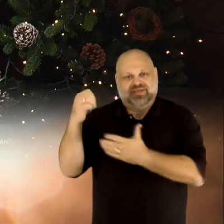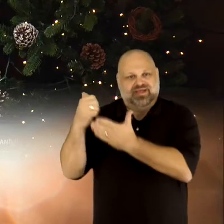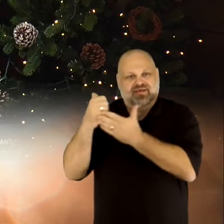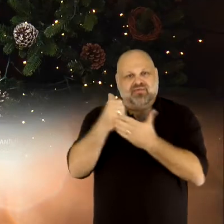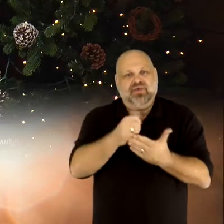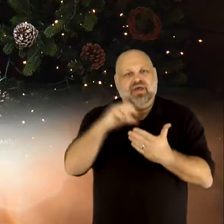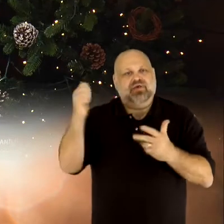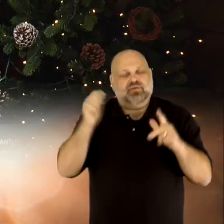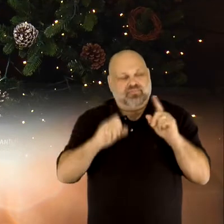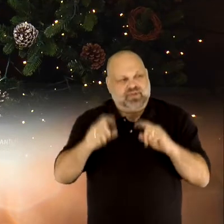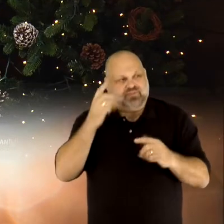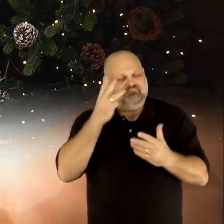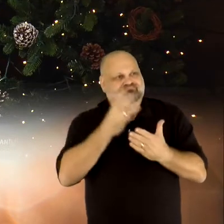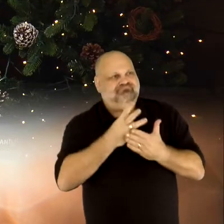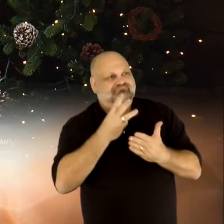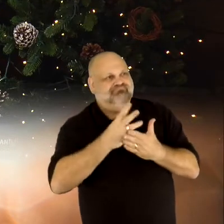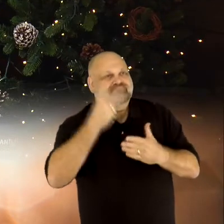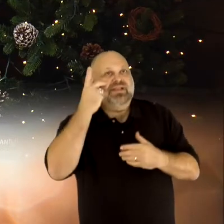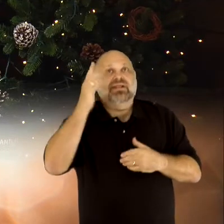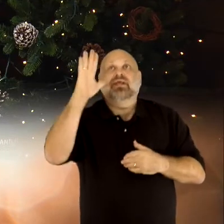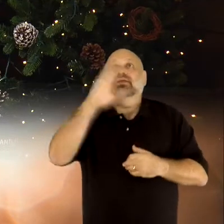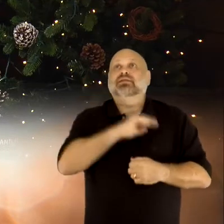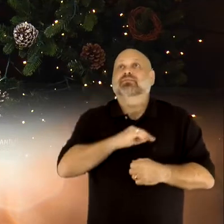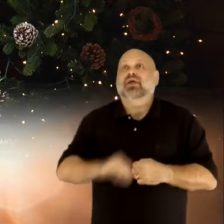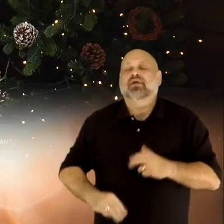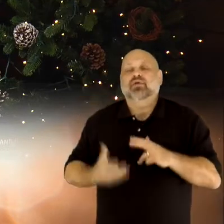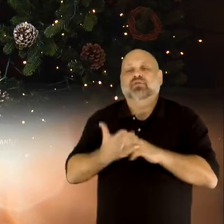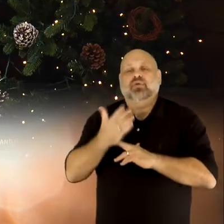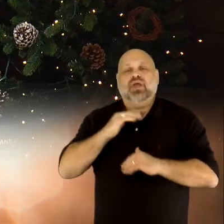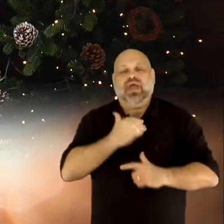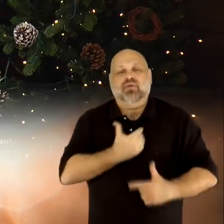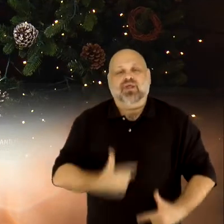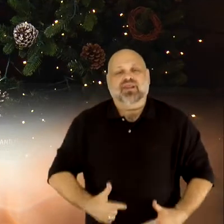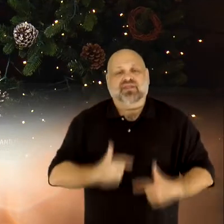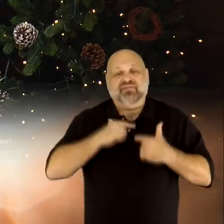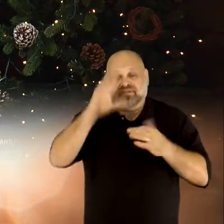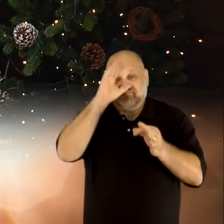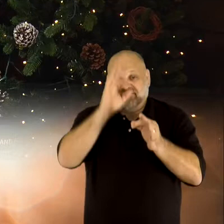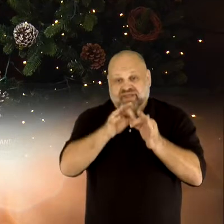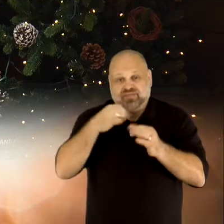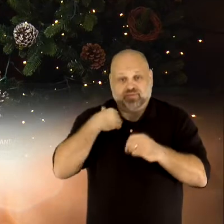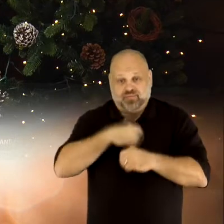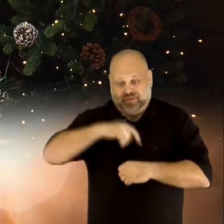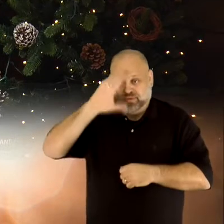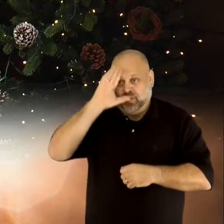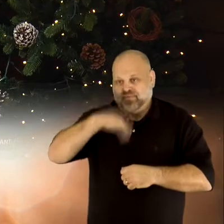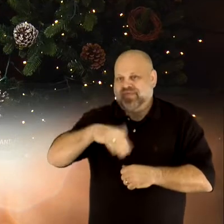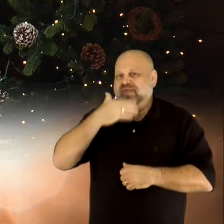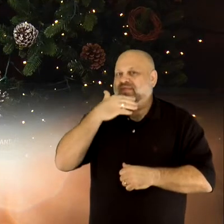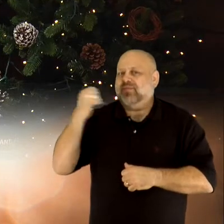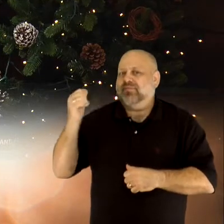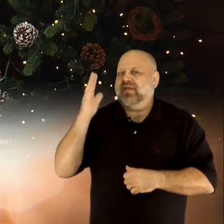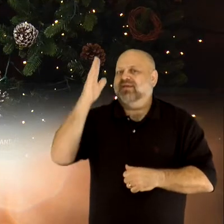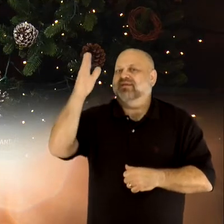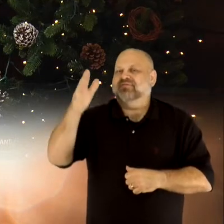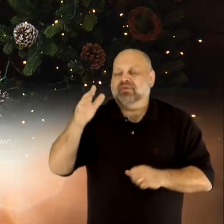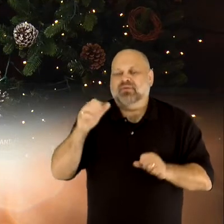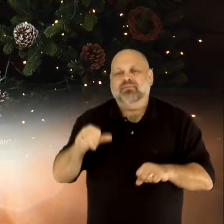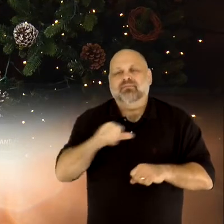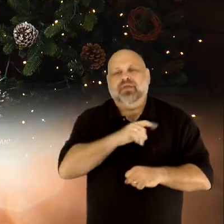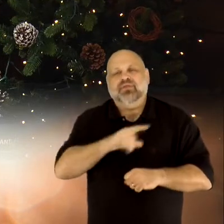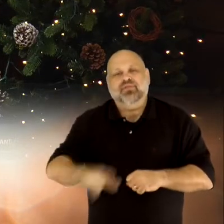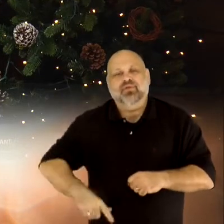help others witness His majesty through our living faith. We know that the best is yet to